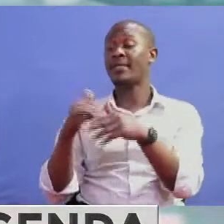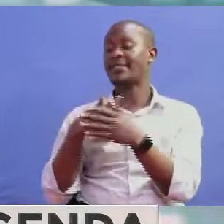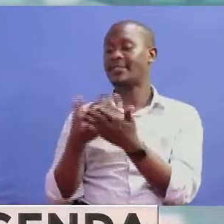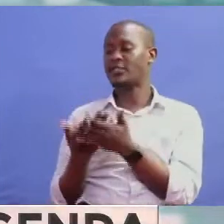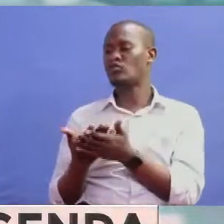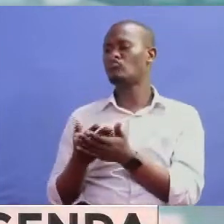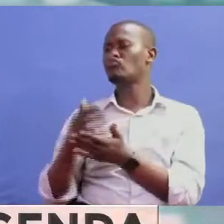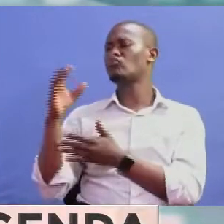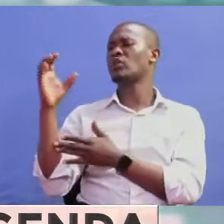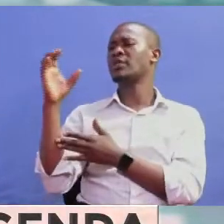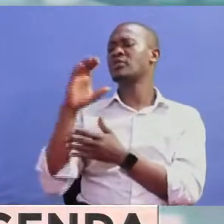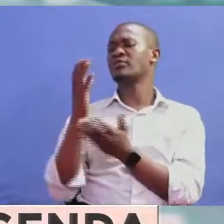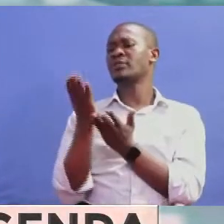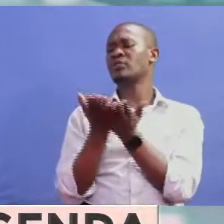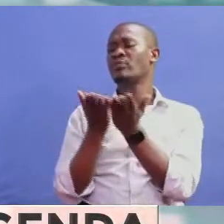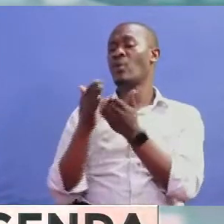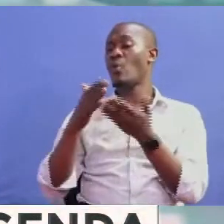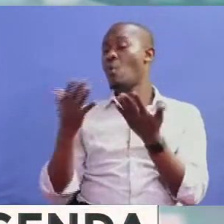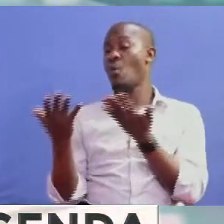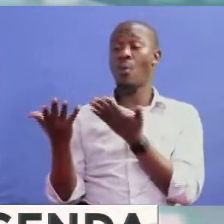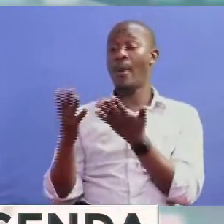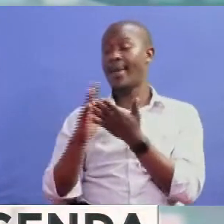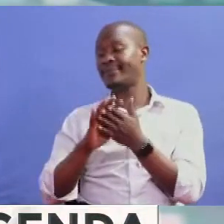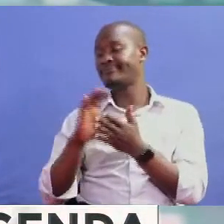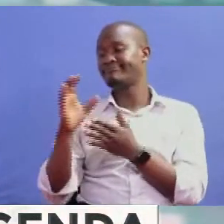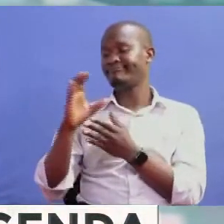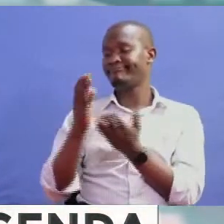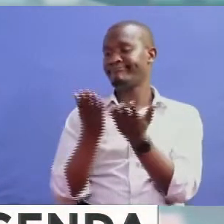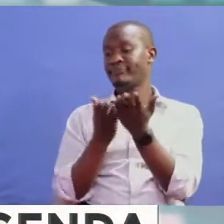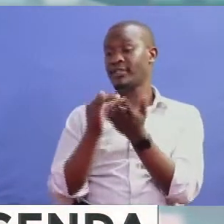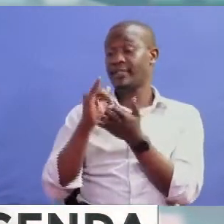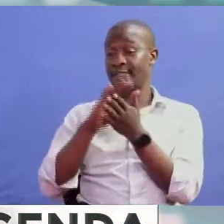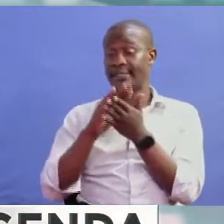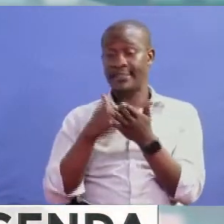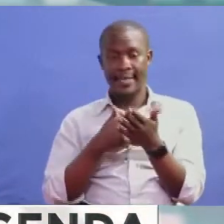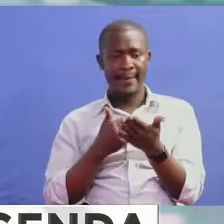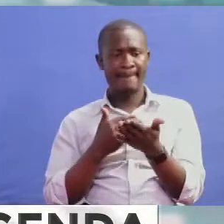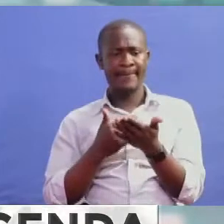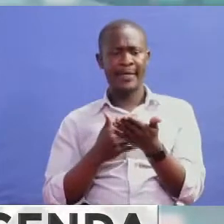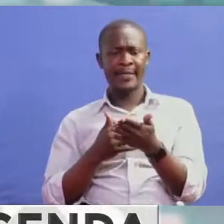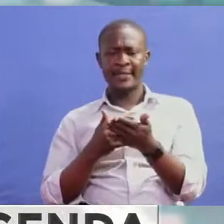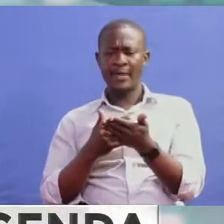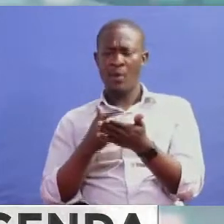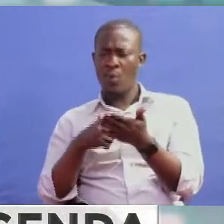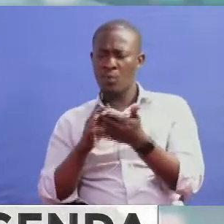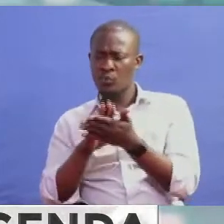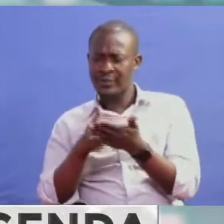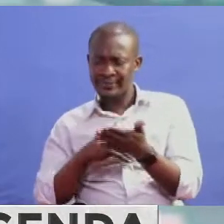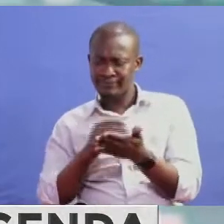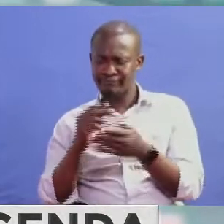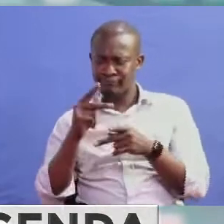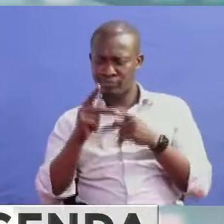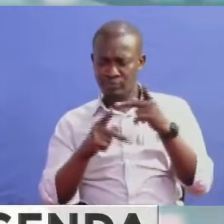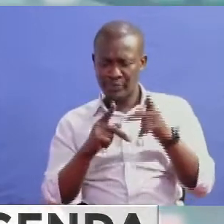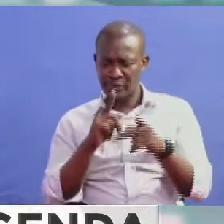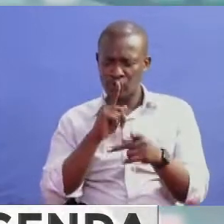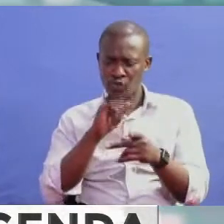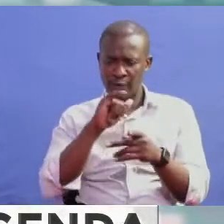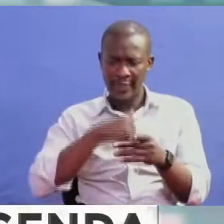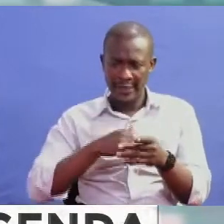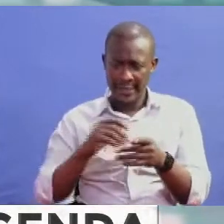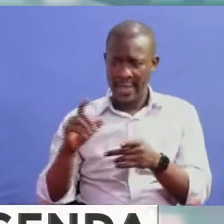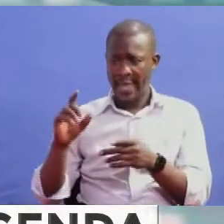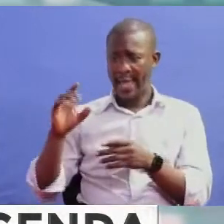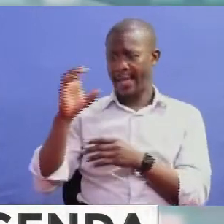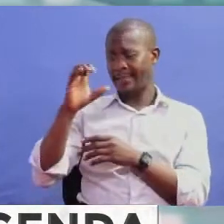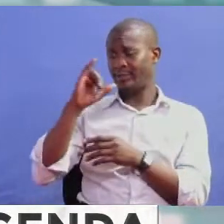customer service, where customer service is the aspect or the process of ensuring that the customer is